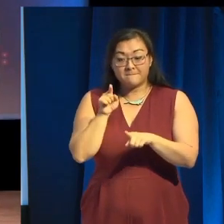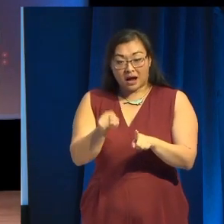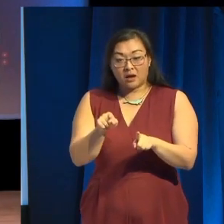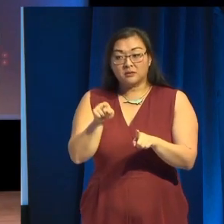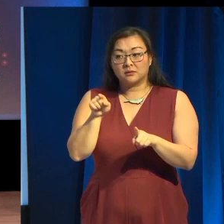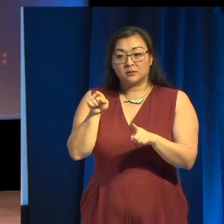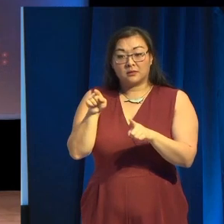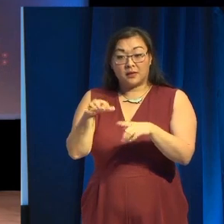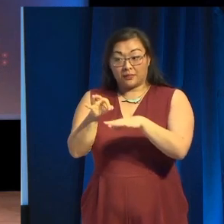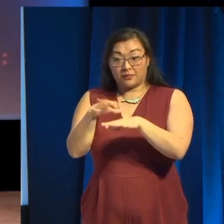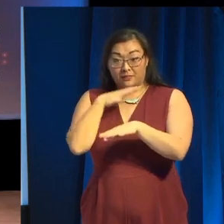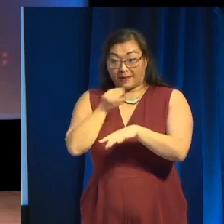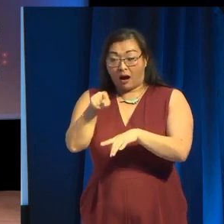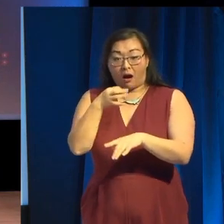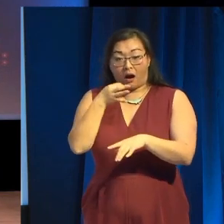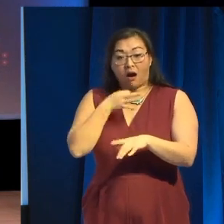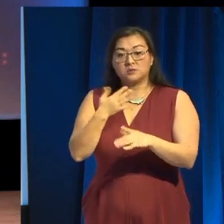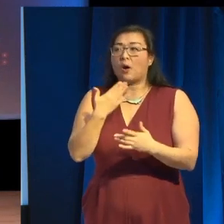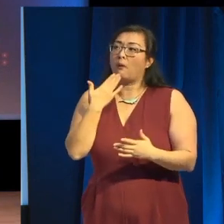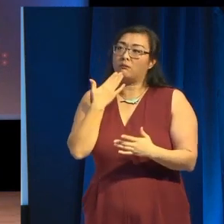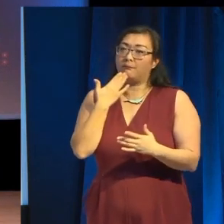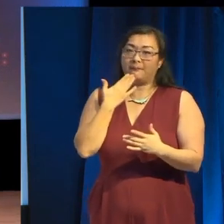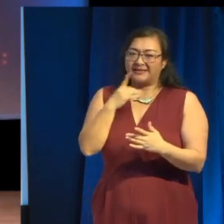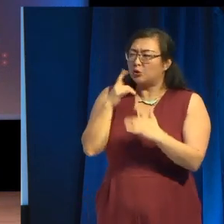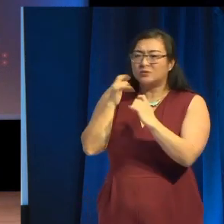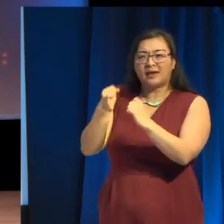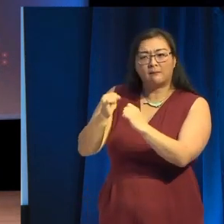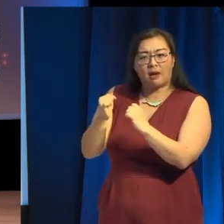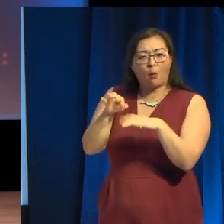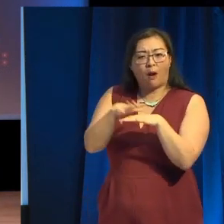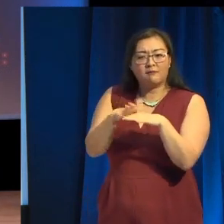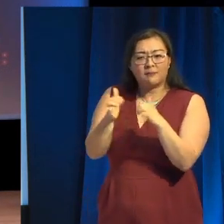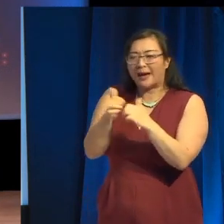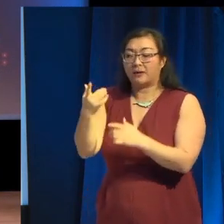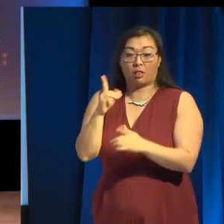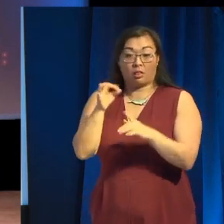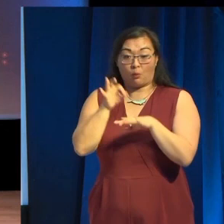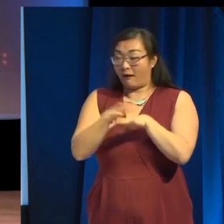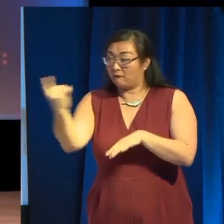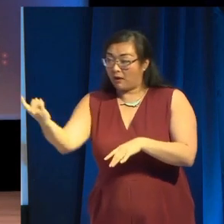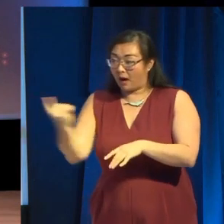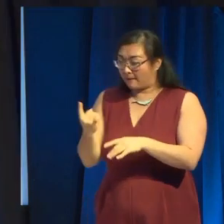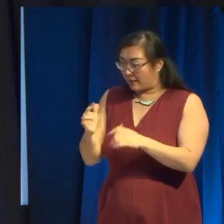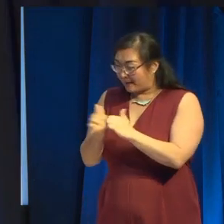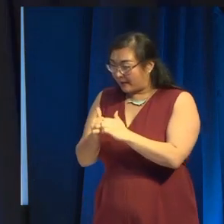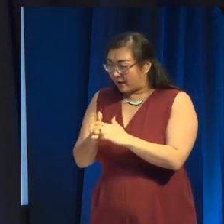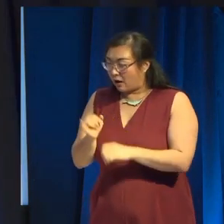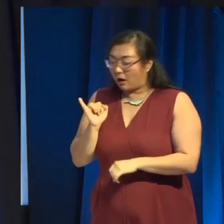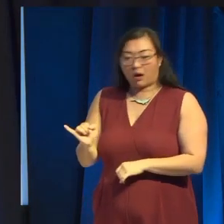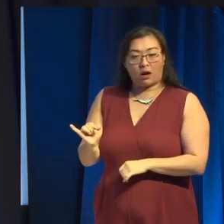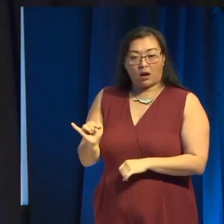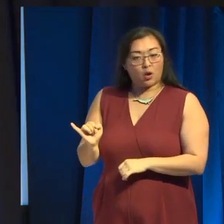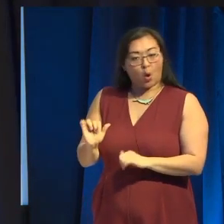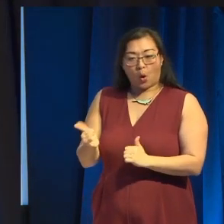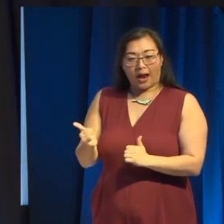you pass their spouse as well. And then when the wife comes in, her documents are not okay. And here you are at a dilemma. Either